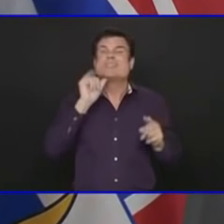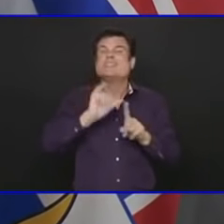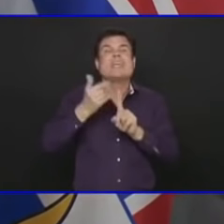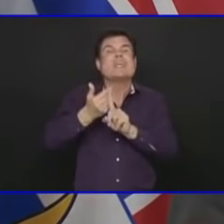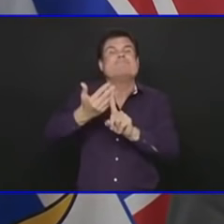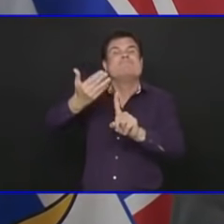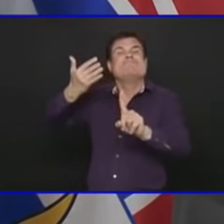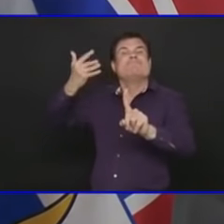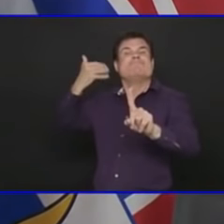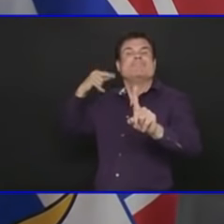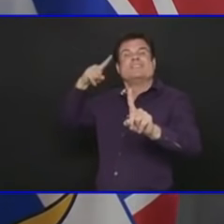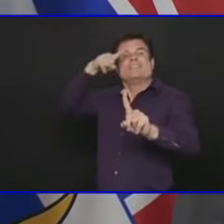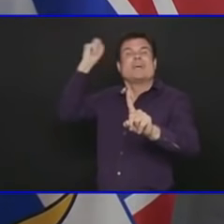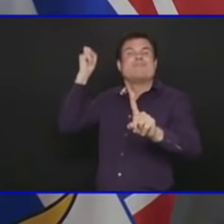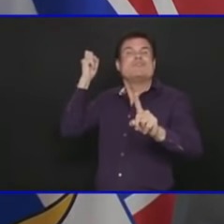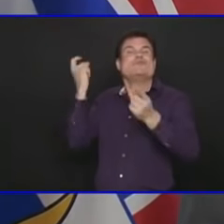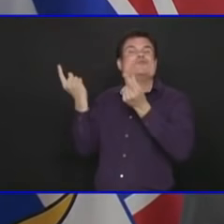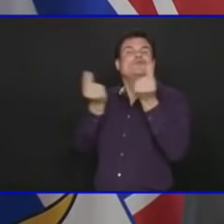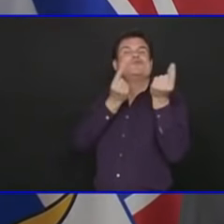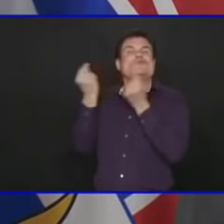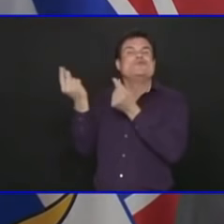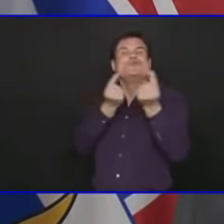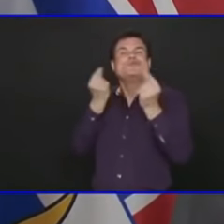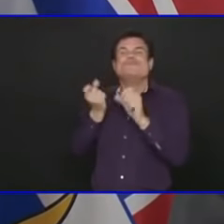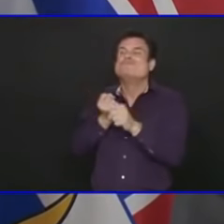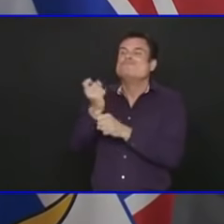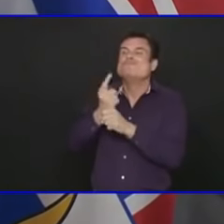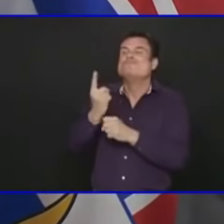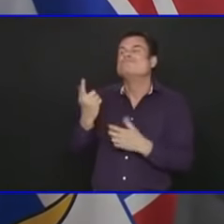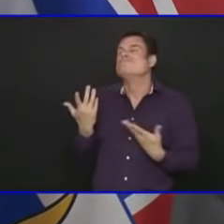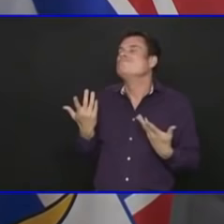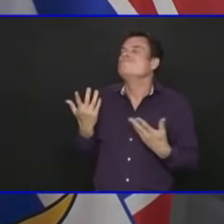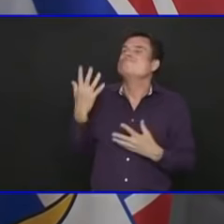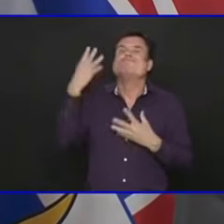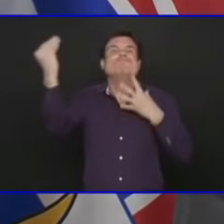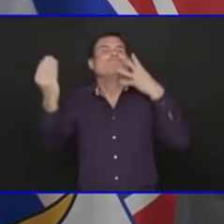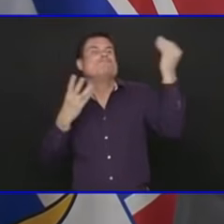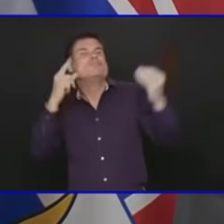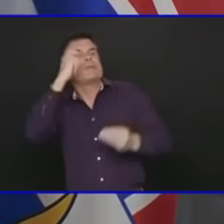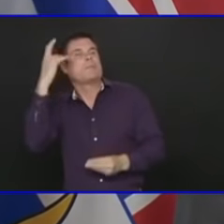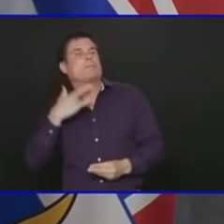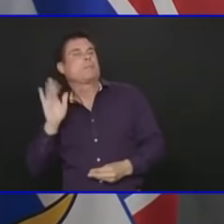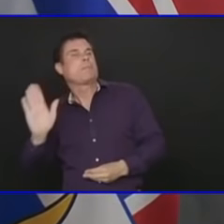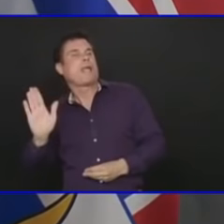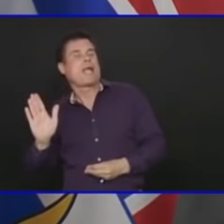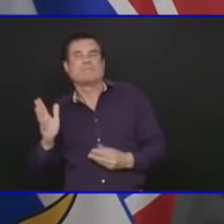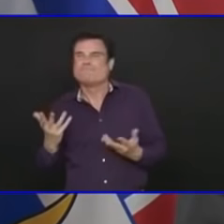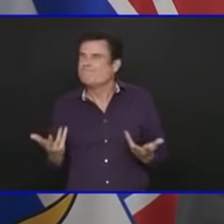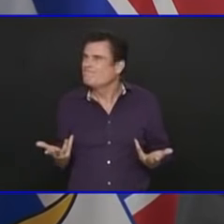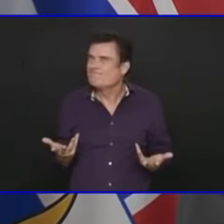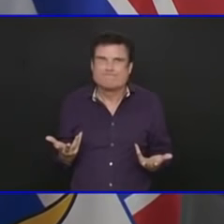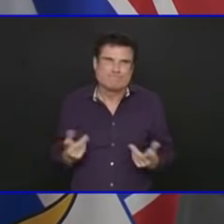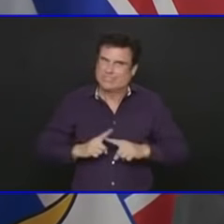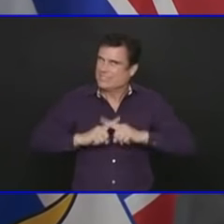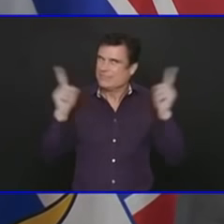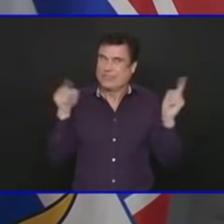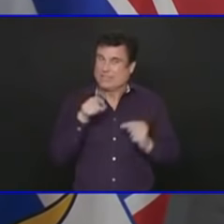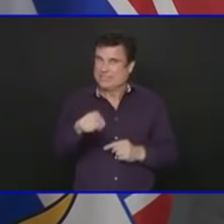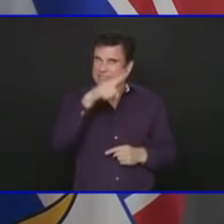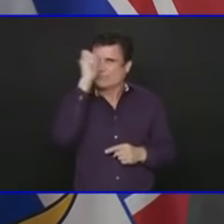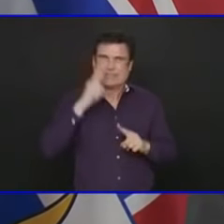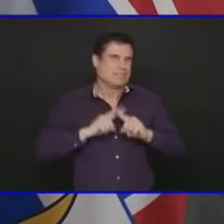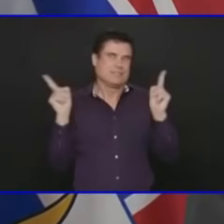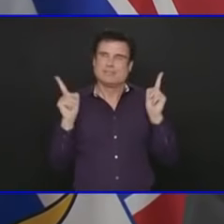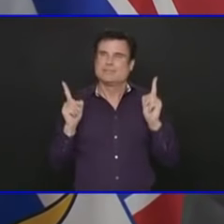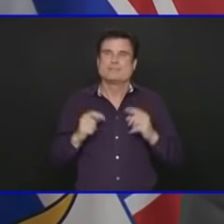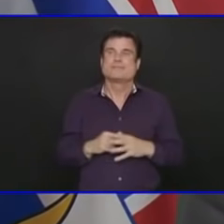own behavior. That means, of course, not going to work sick. That means, of course, washing our hands as much as we ever have done in our lives and